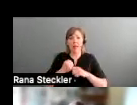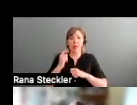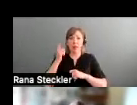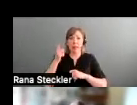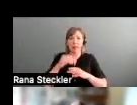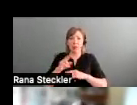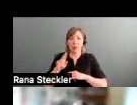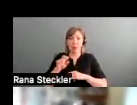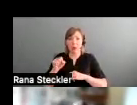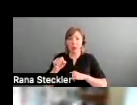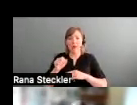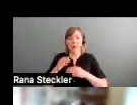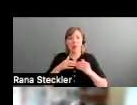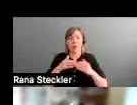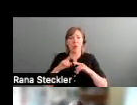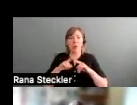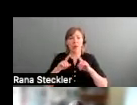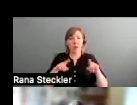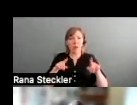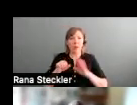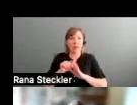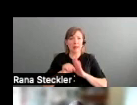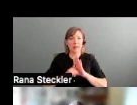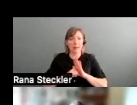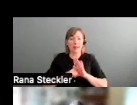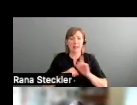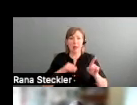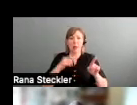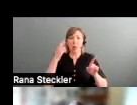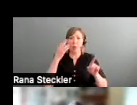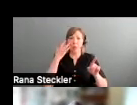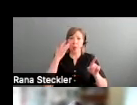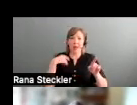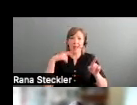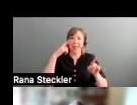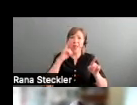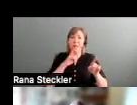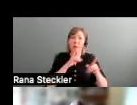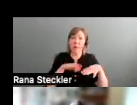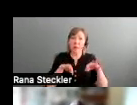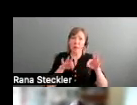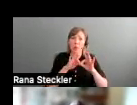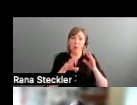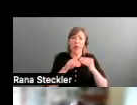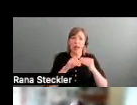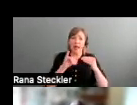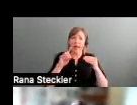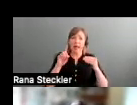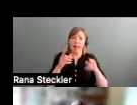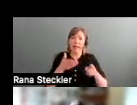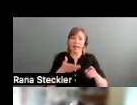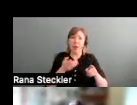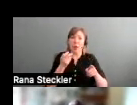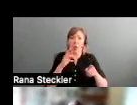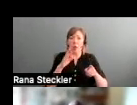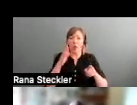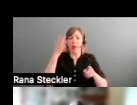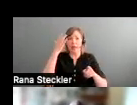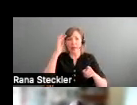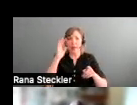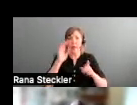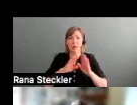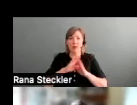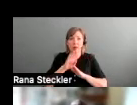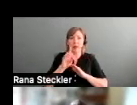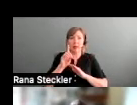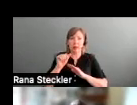the US, although it kind of varied by state. The reason why I think it's really important to add IDD here, or intellectual and